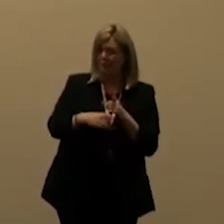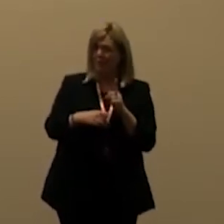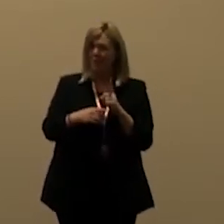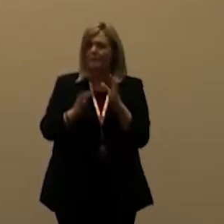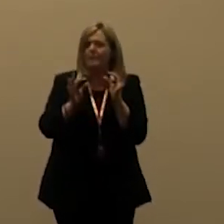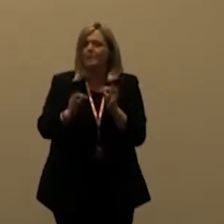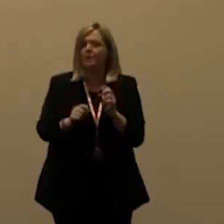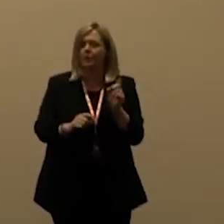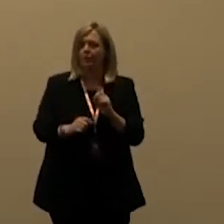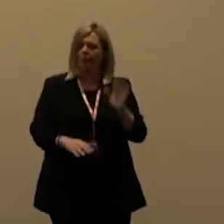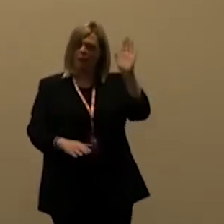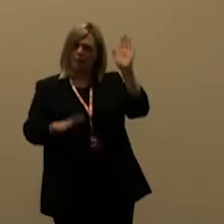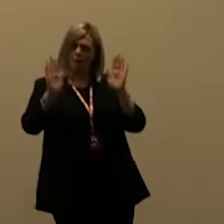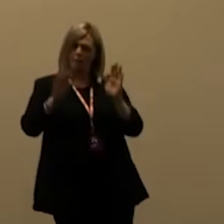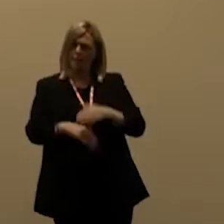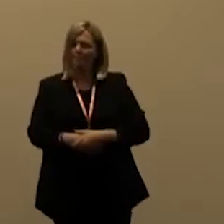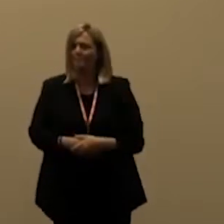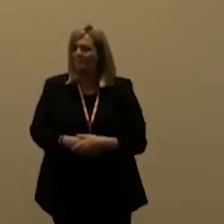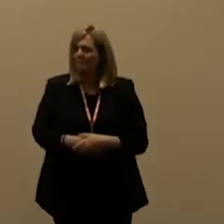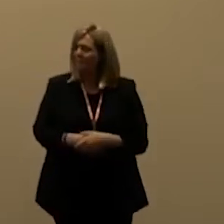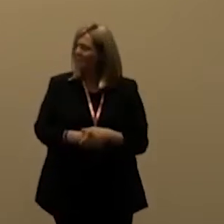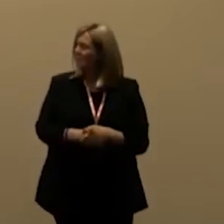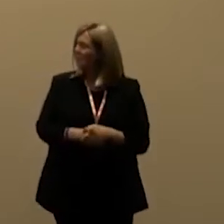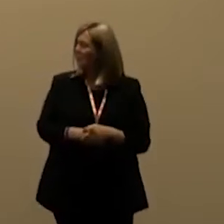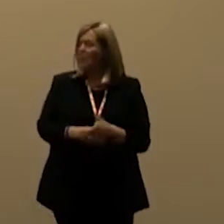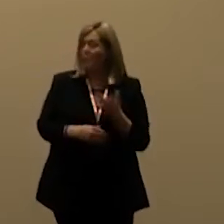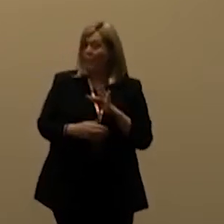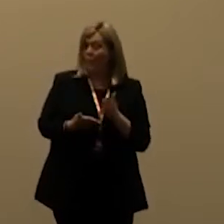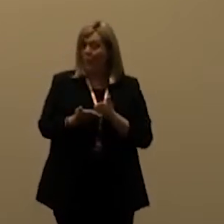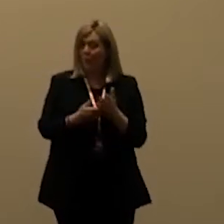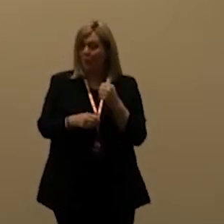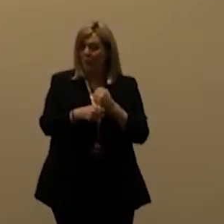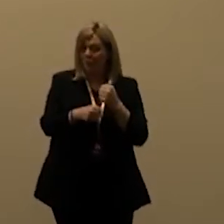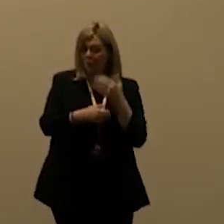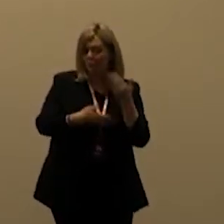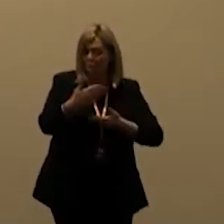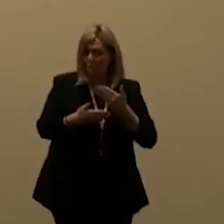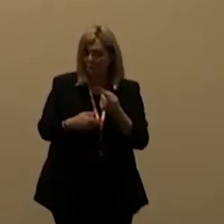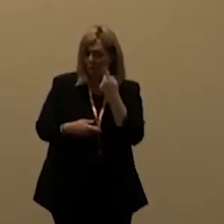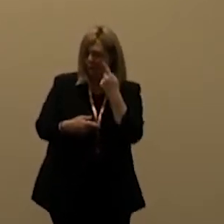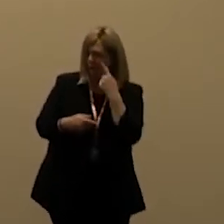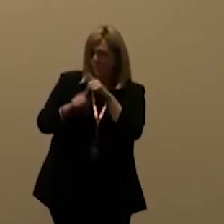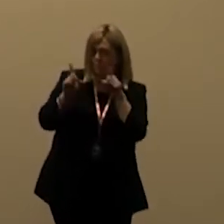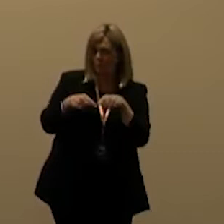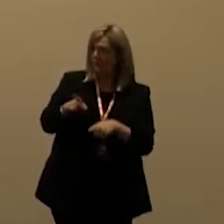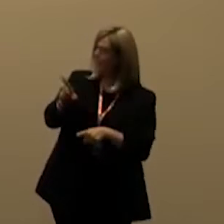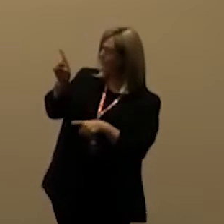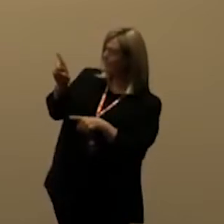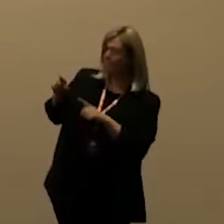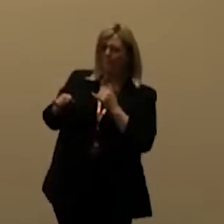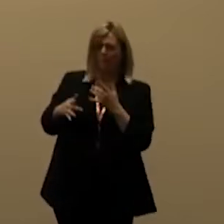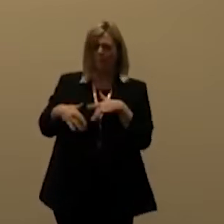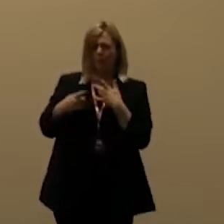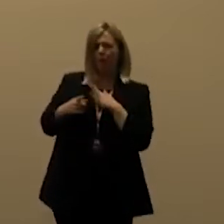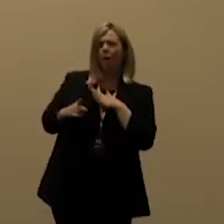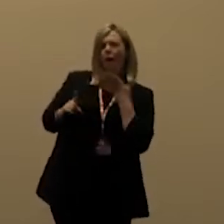hands up. So, we'd like to take you through the generations. Have a look on the screen now. Who do you identify with? And